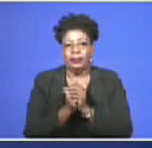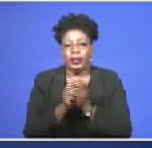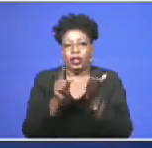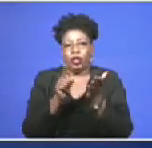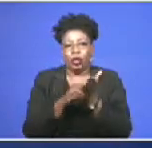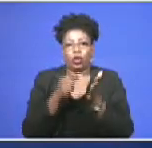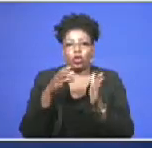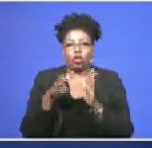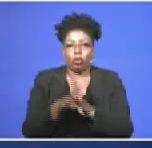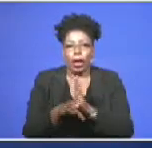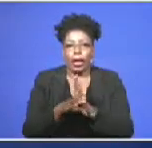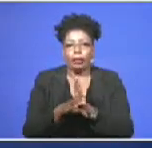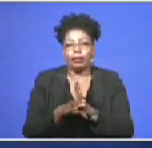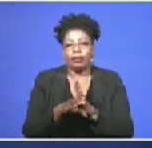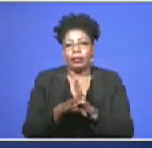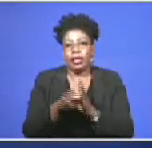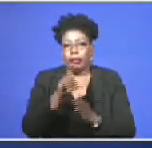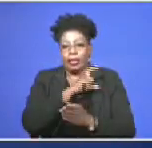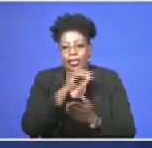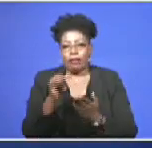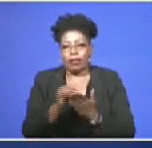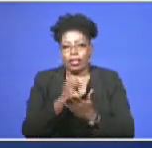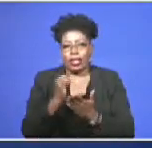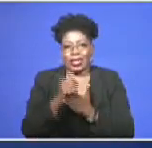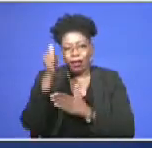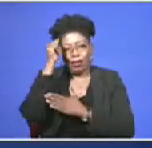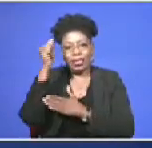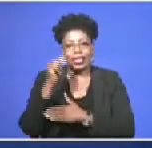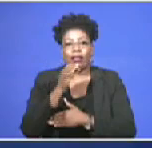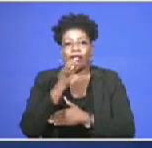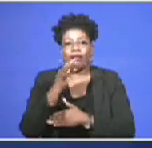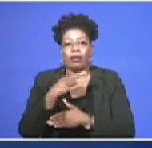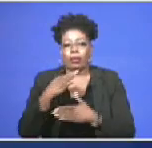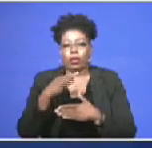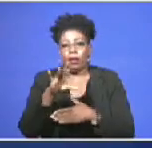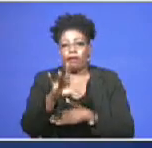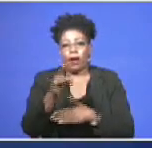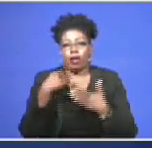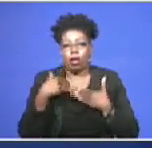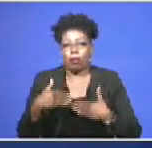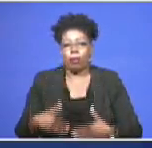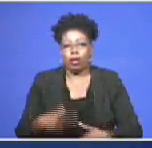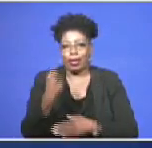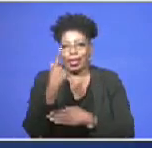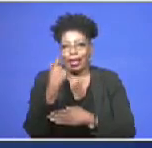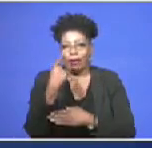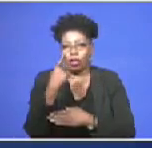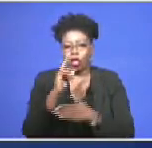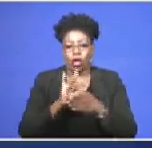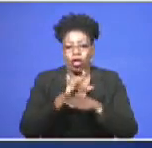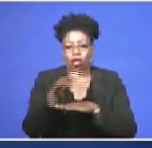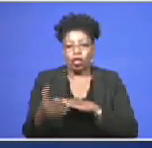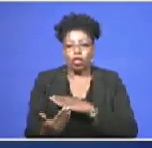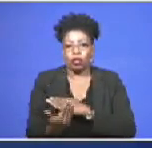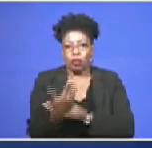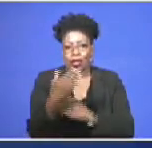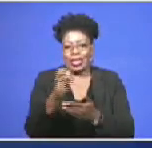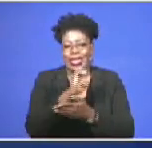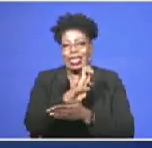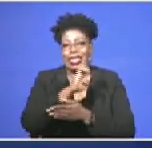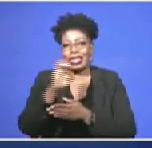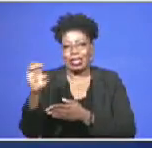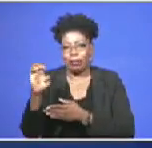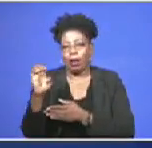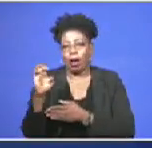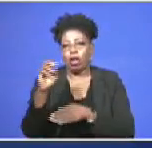In news from the Crime Beat, police investigating the death of an adult female whose body was found around 11 o'clock this morning in eastern New Providence.